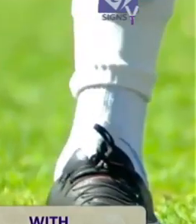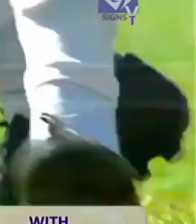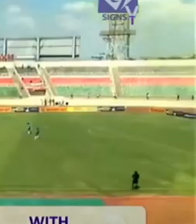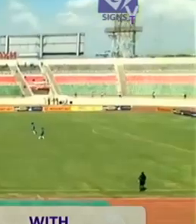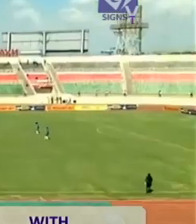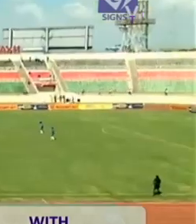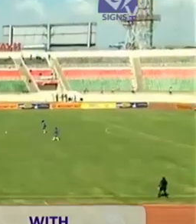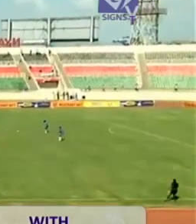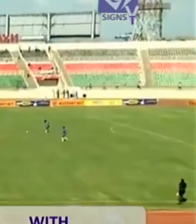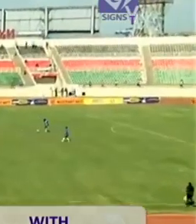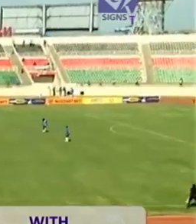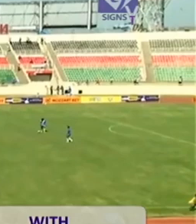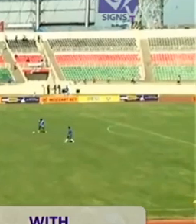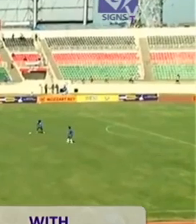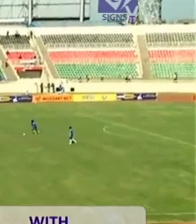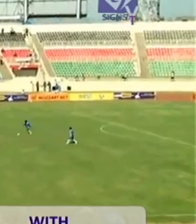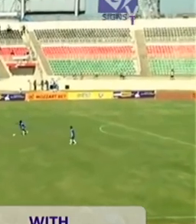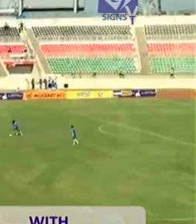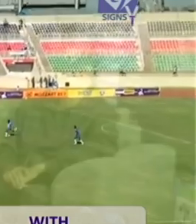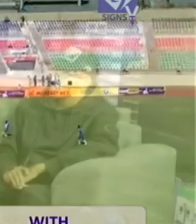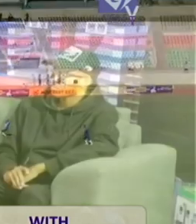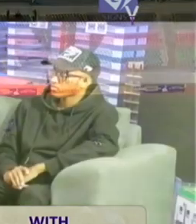stuck. Maybe on good luck,